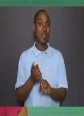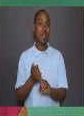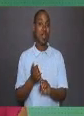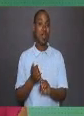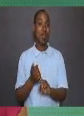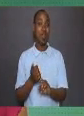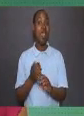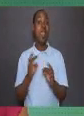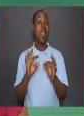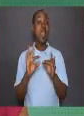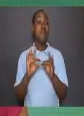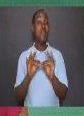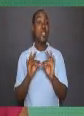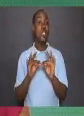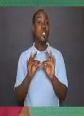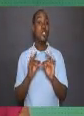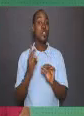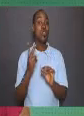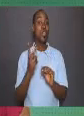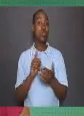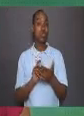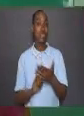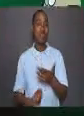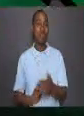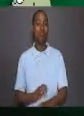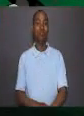write the definitions of both.